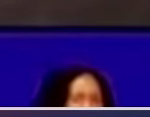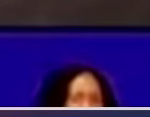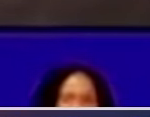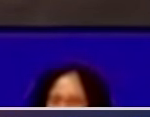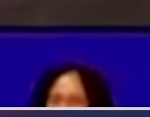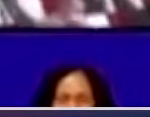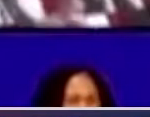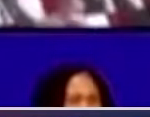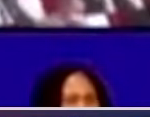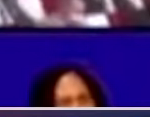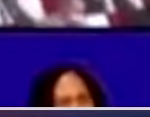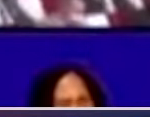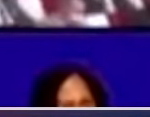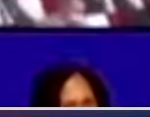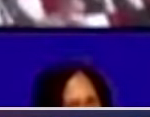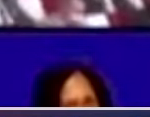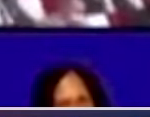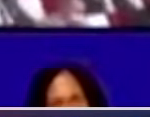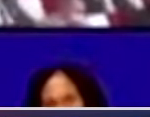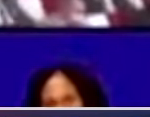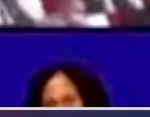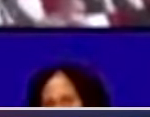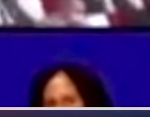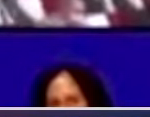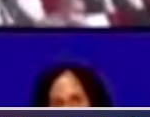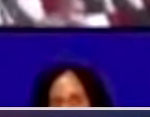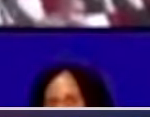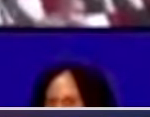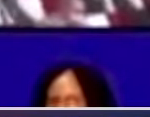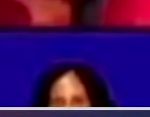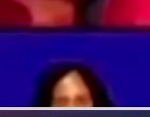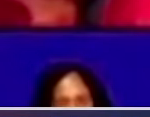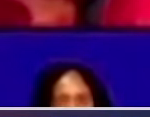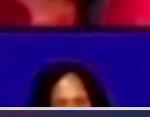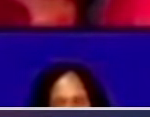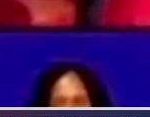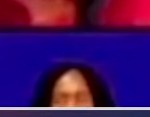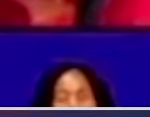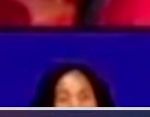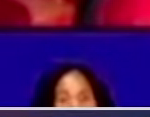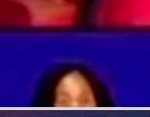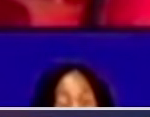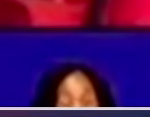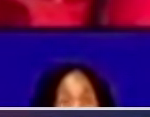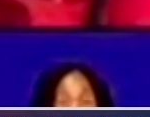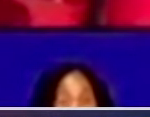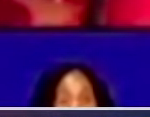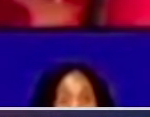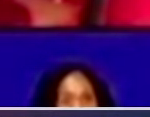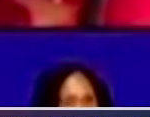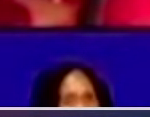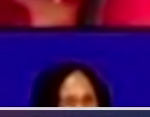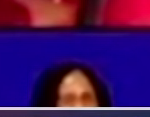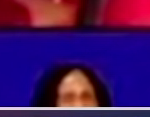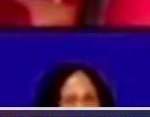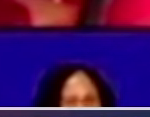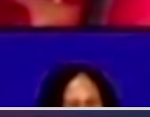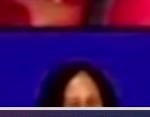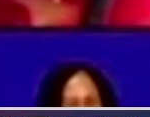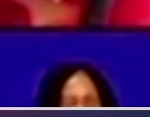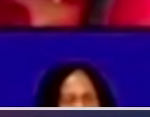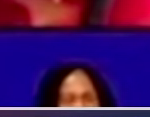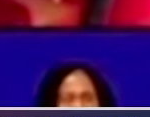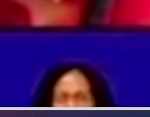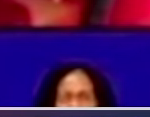all. In a functional democracy, you would have fired most of your cabinet a long time ago. But we all know